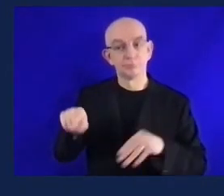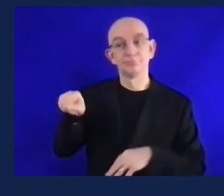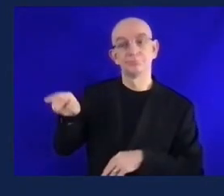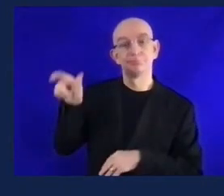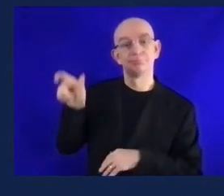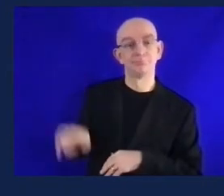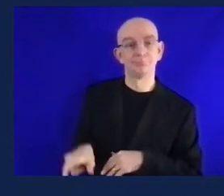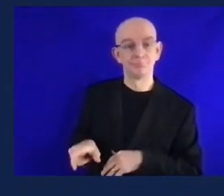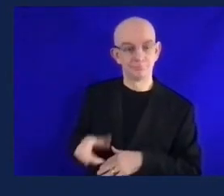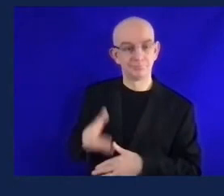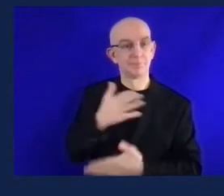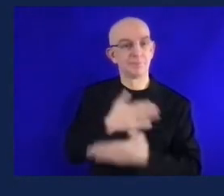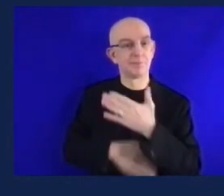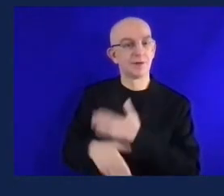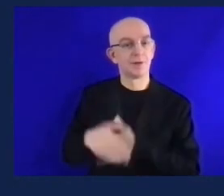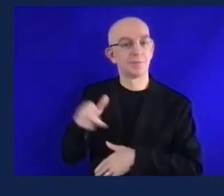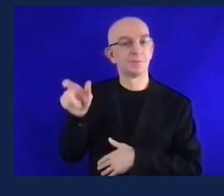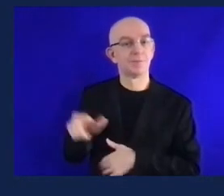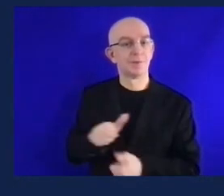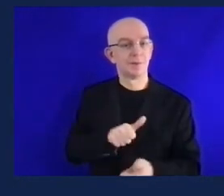The next slide, please.